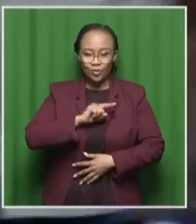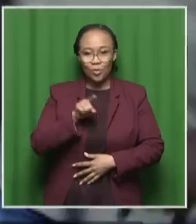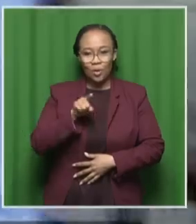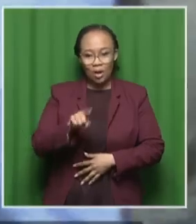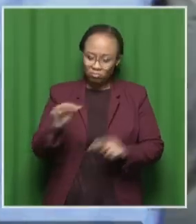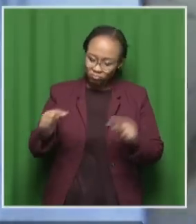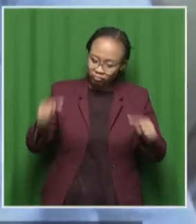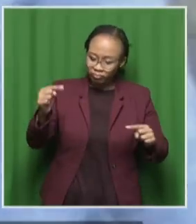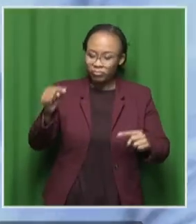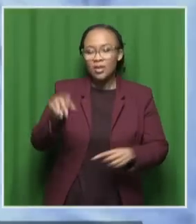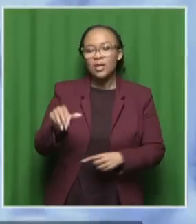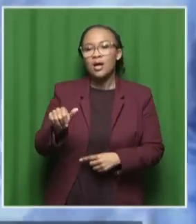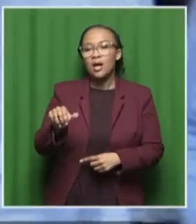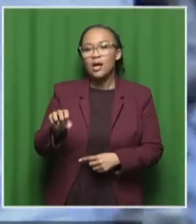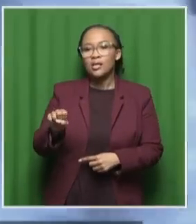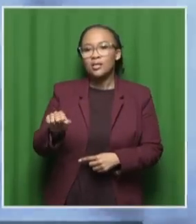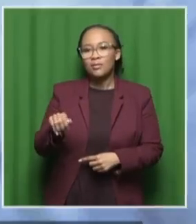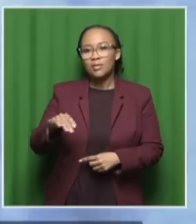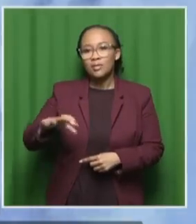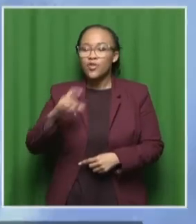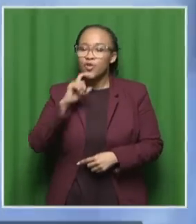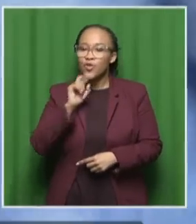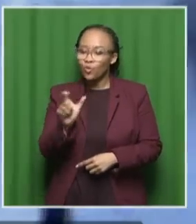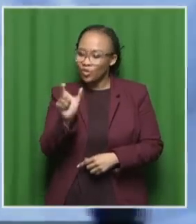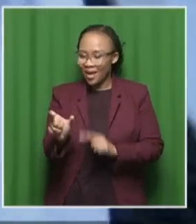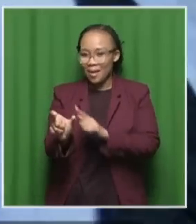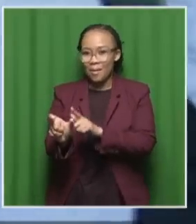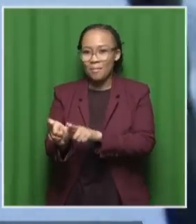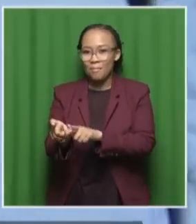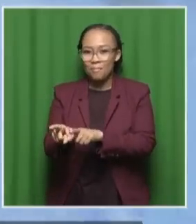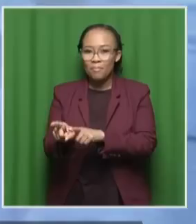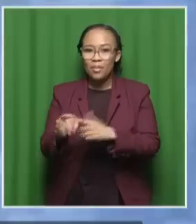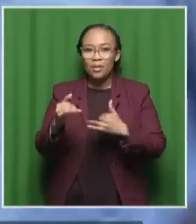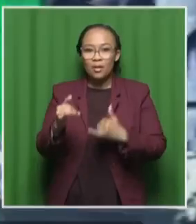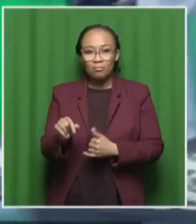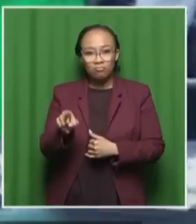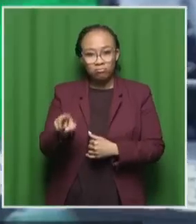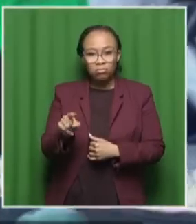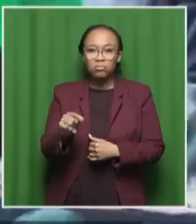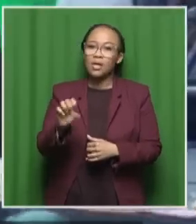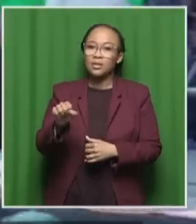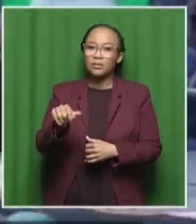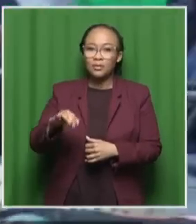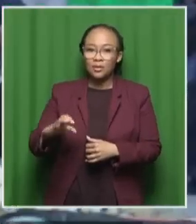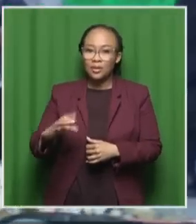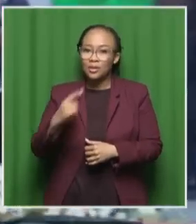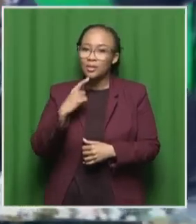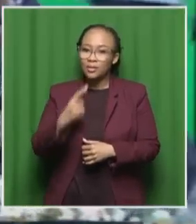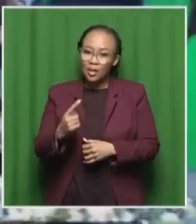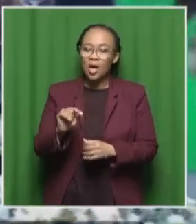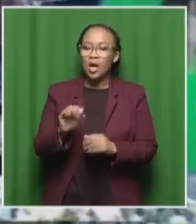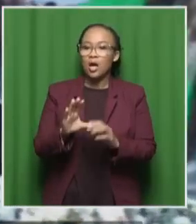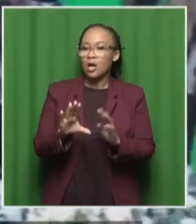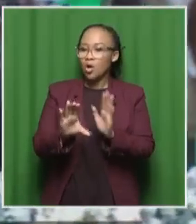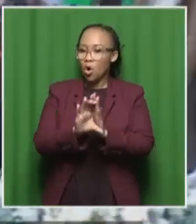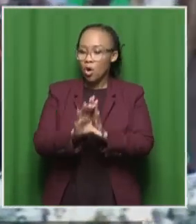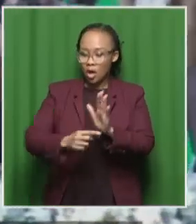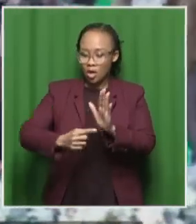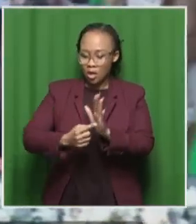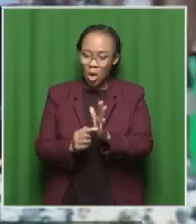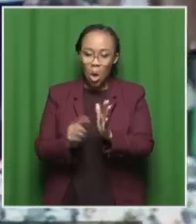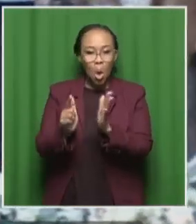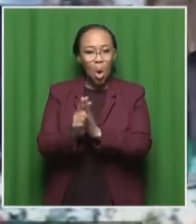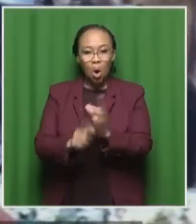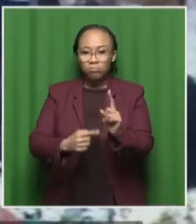of the term. The MK party is asking the High Court to, among other things, declare the conduct of the SABC as unconstitutional